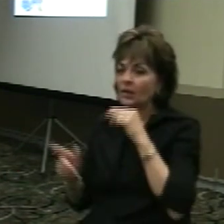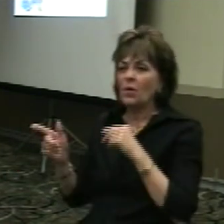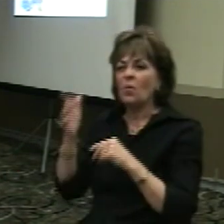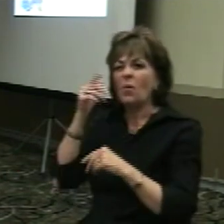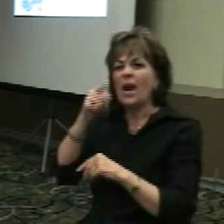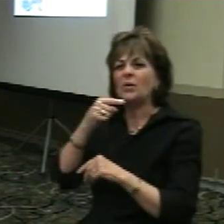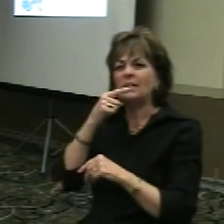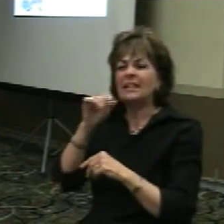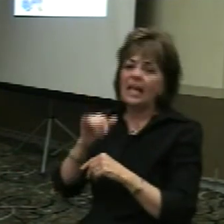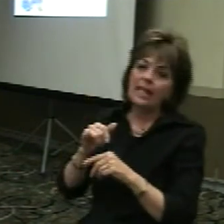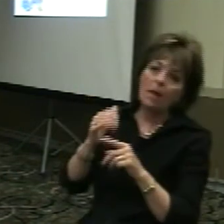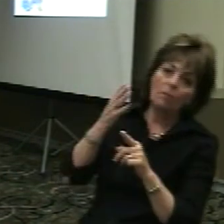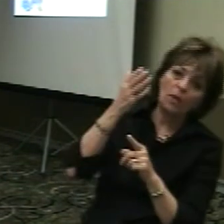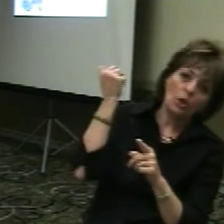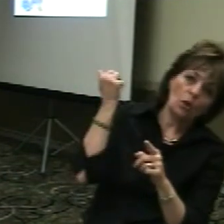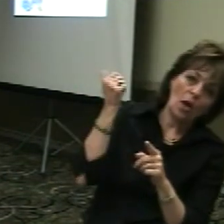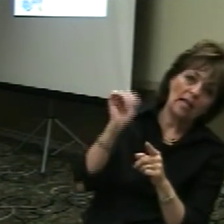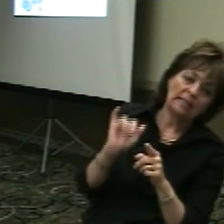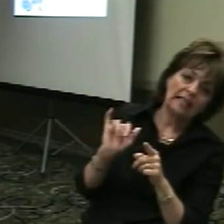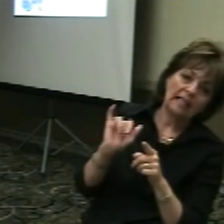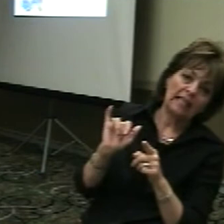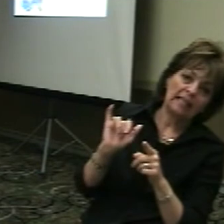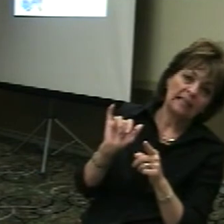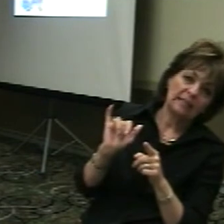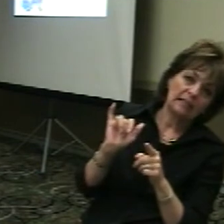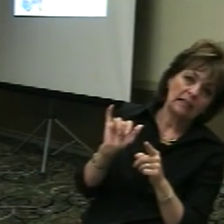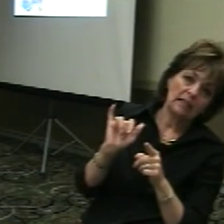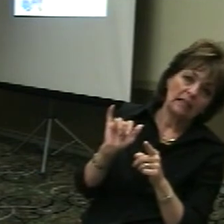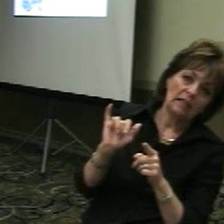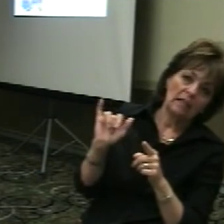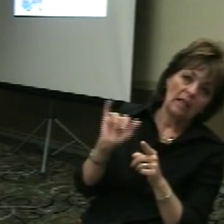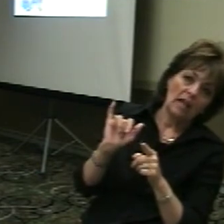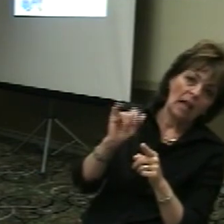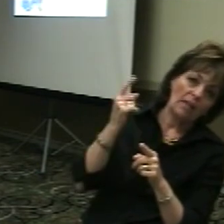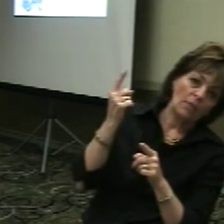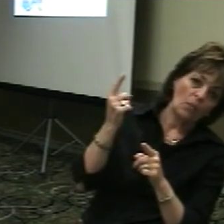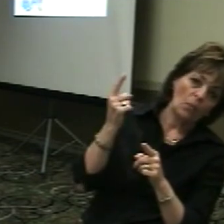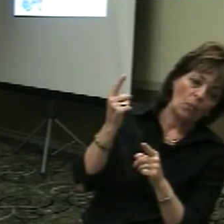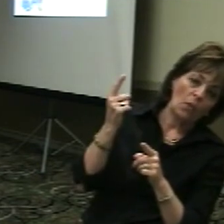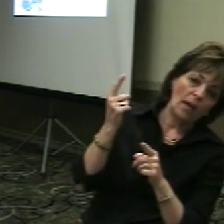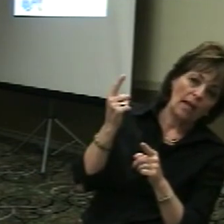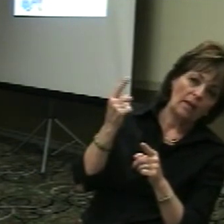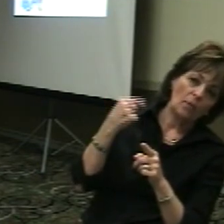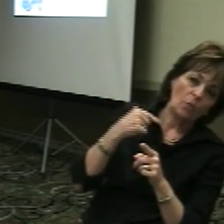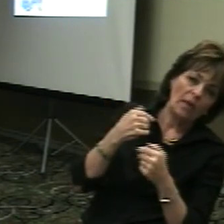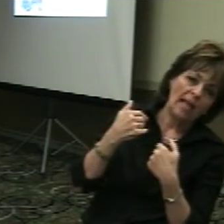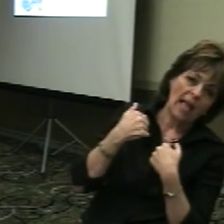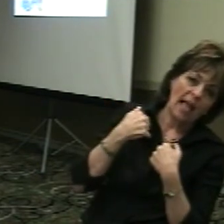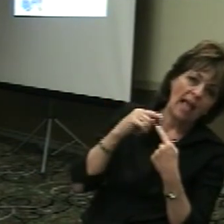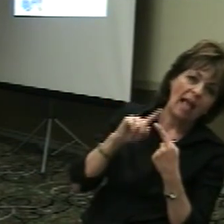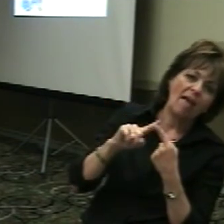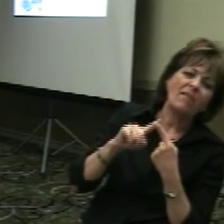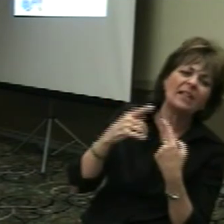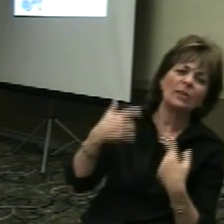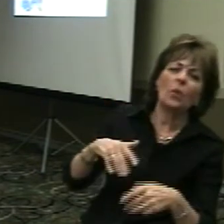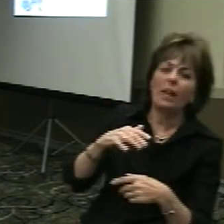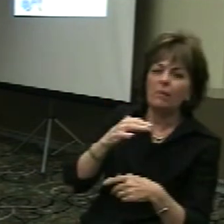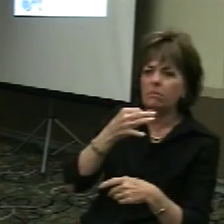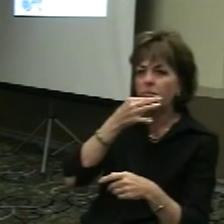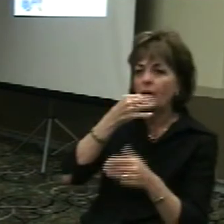Why do you say that? Because it's like the one girl that we have is very, very